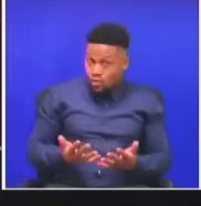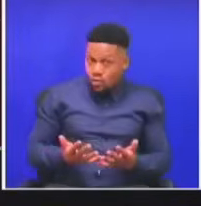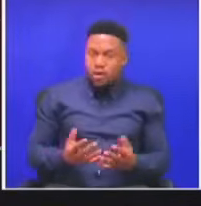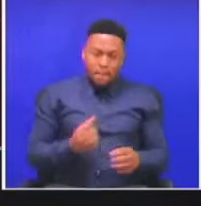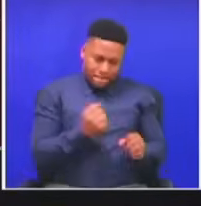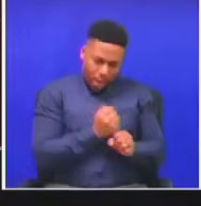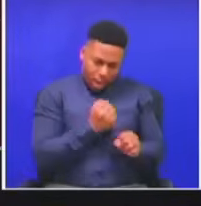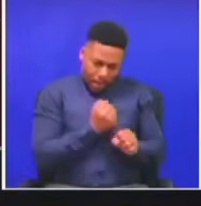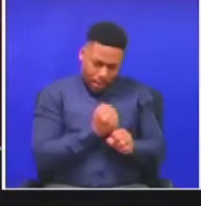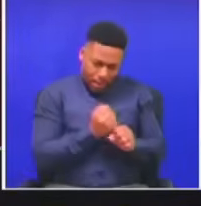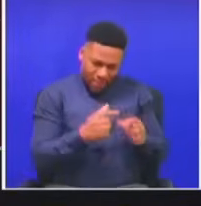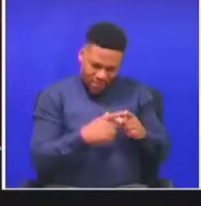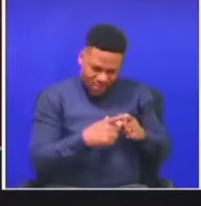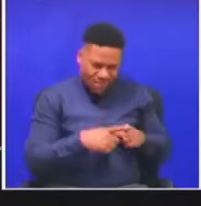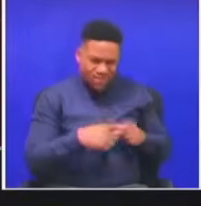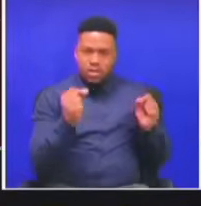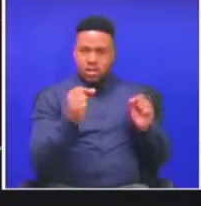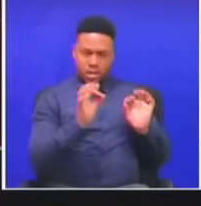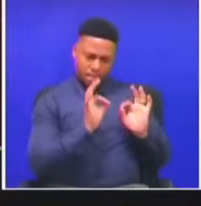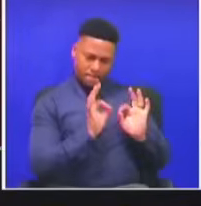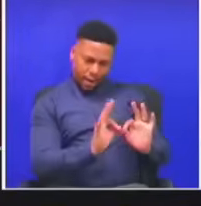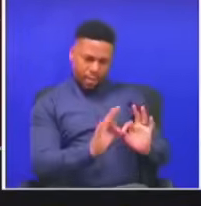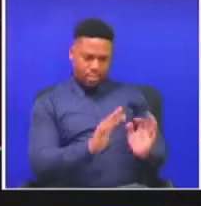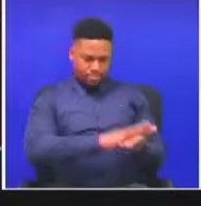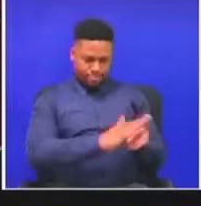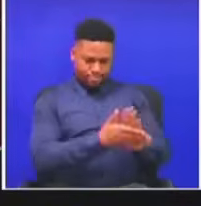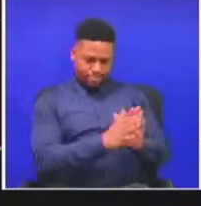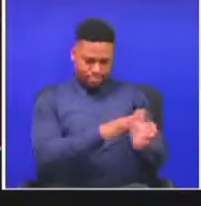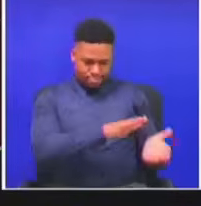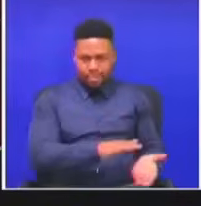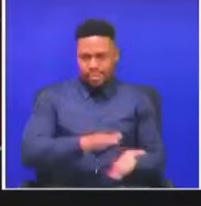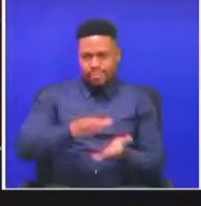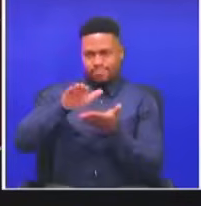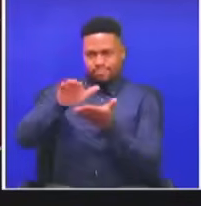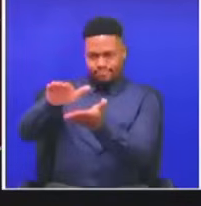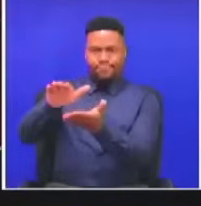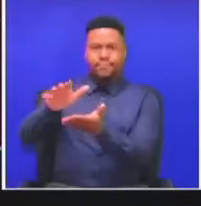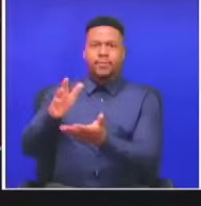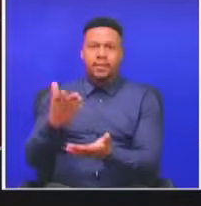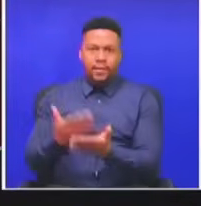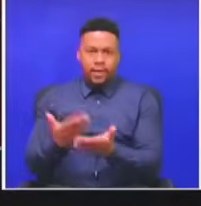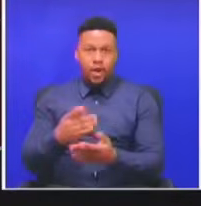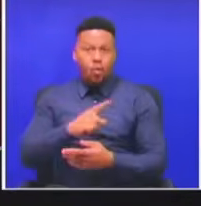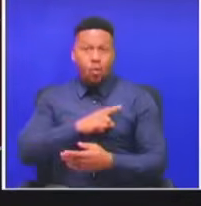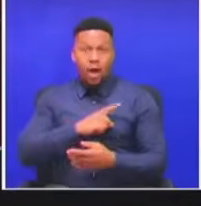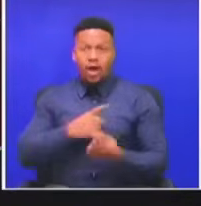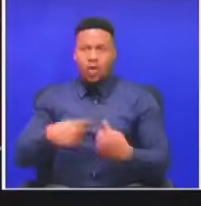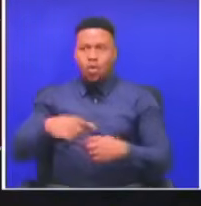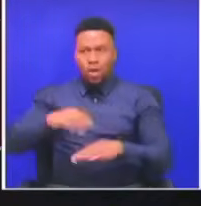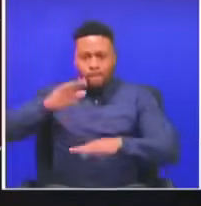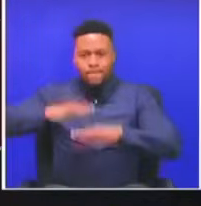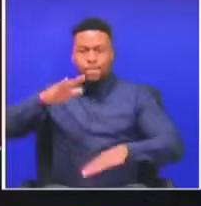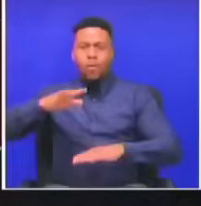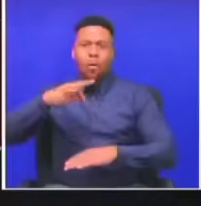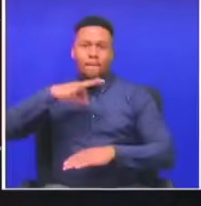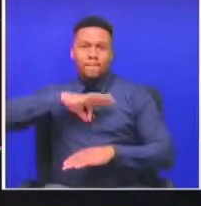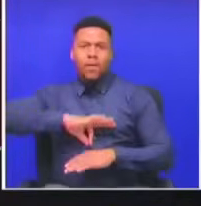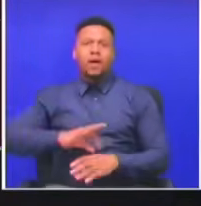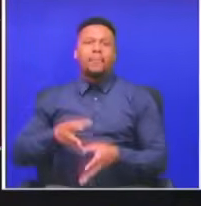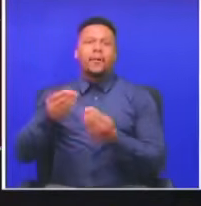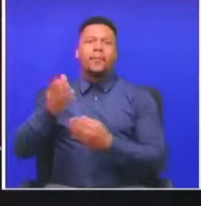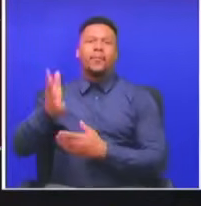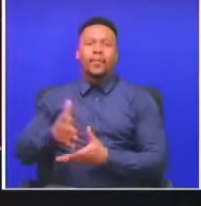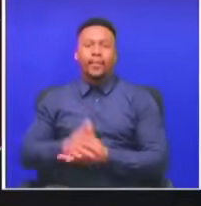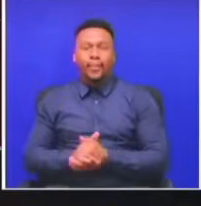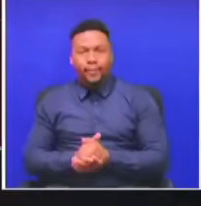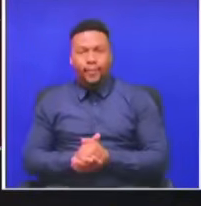products so that we beneficiate what we will finally sell to them. So that is the type of